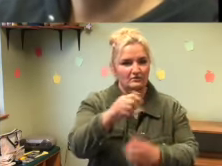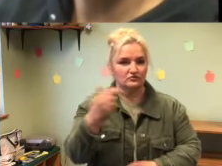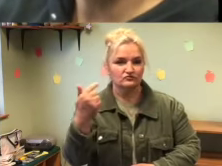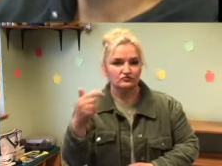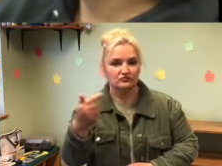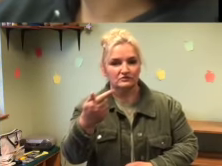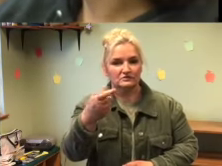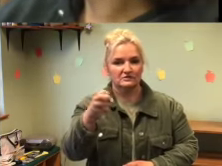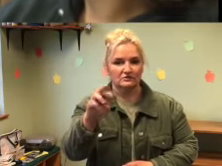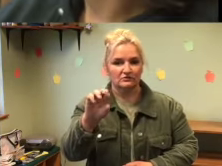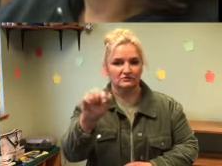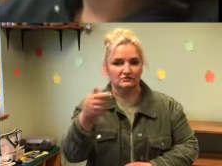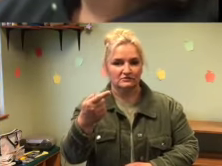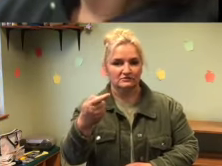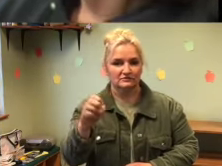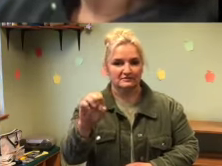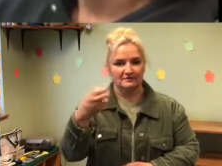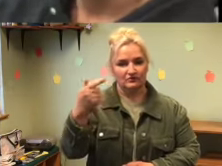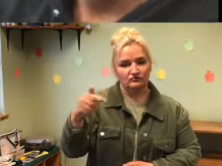Bark, George.